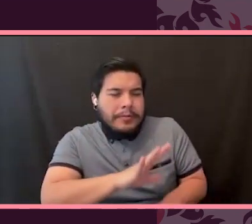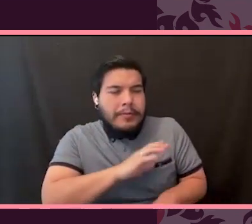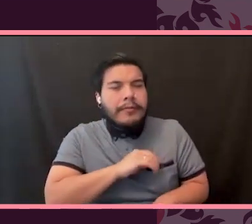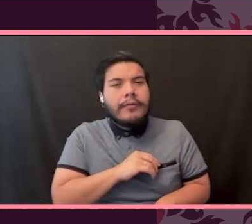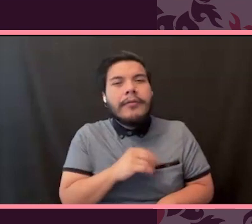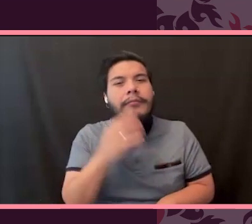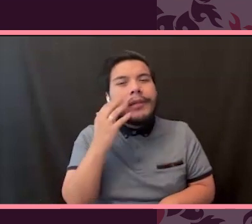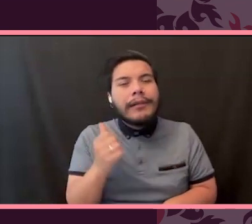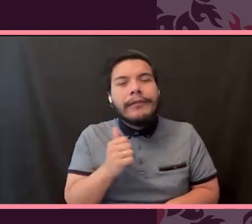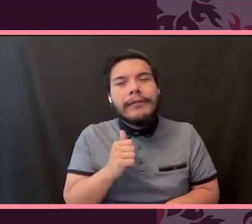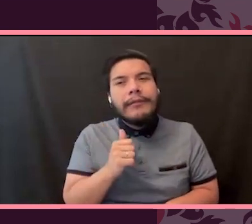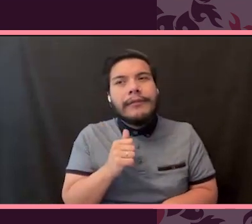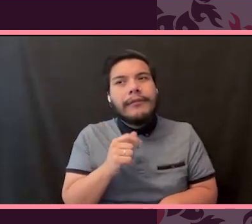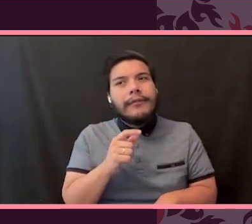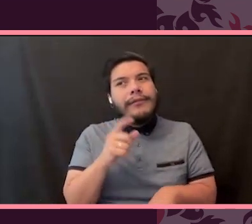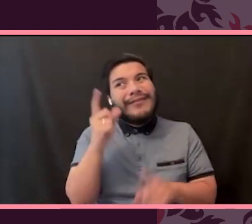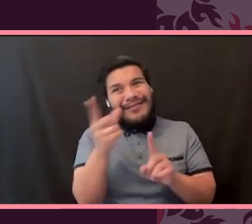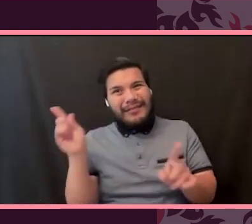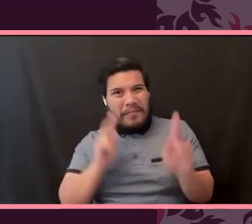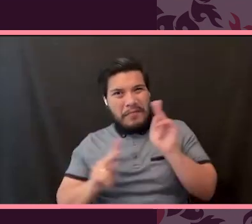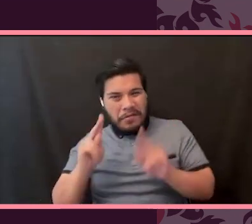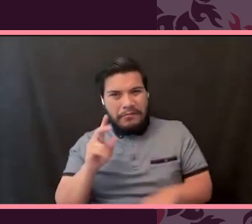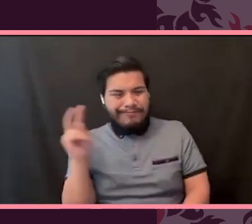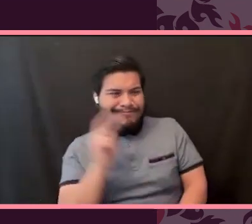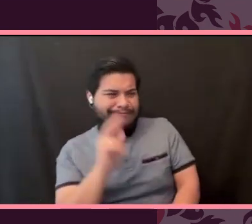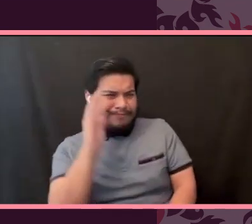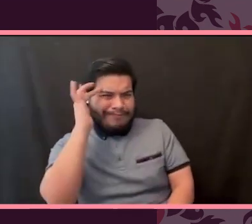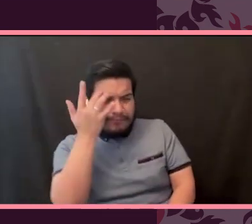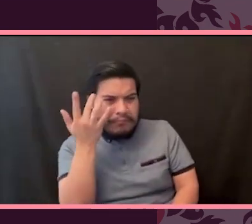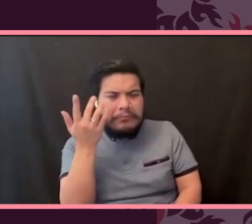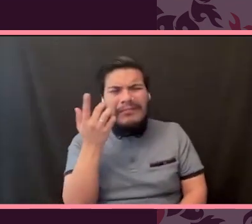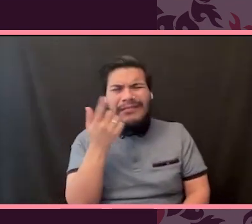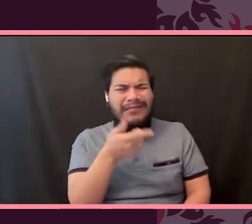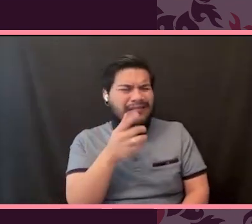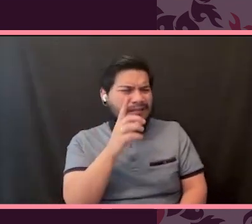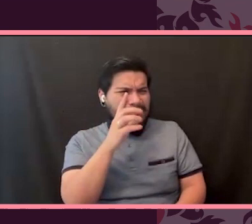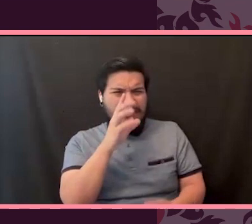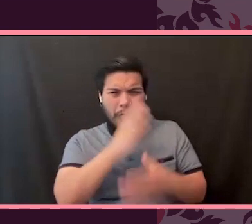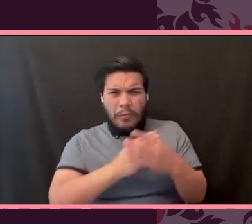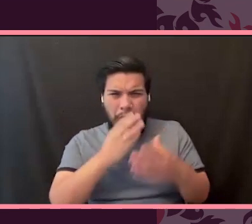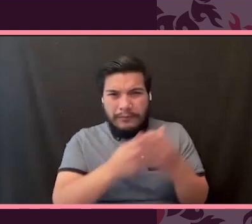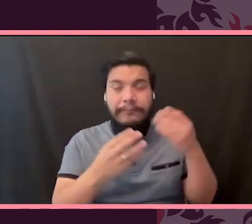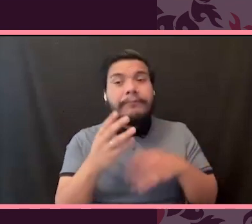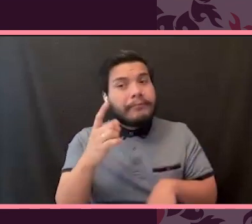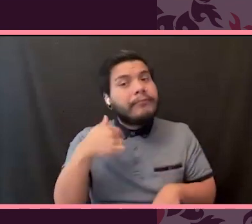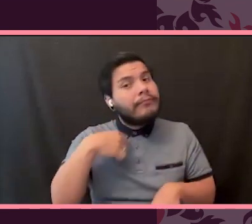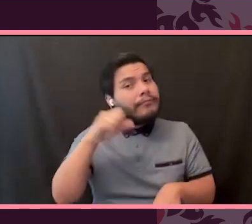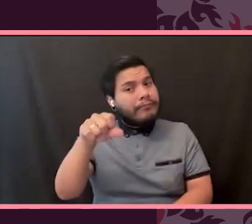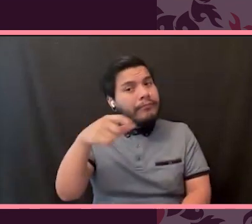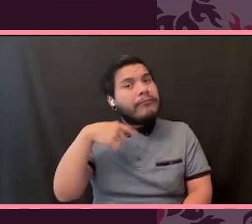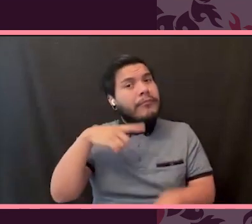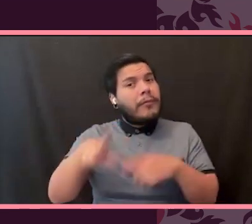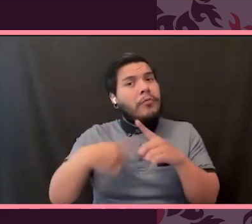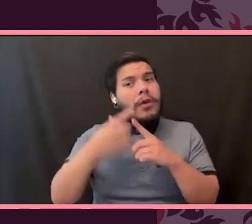it was annoying to others or like invasive, I think. And so I think definitely when I was younger, that was definitely a thing